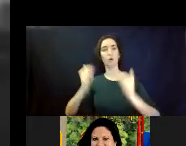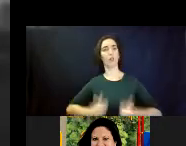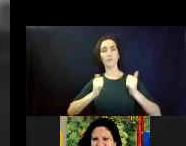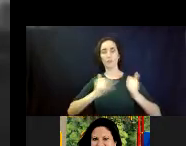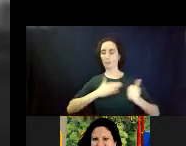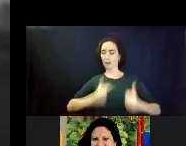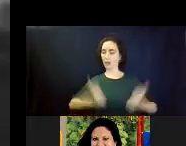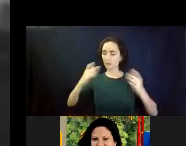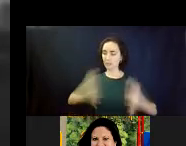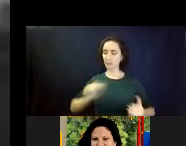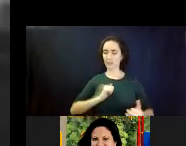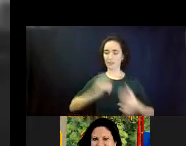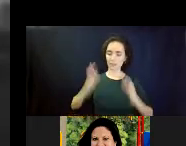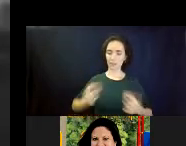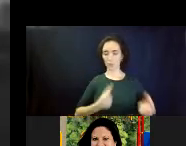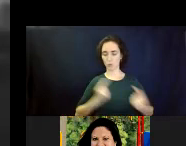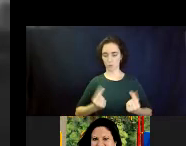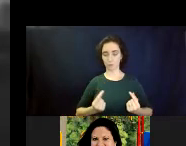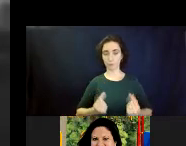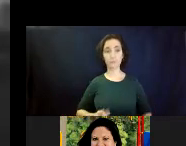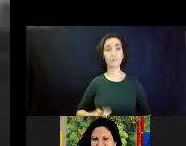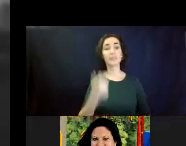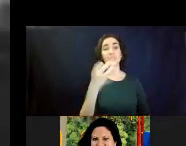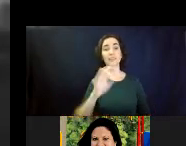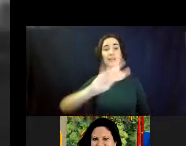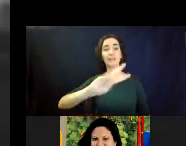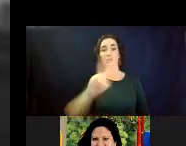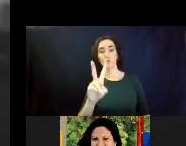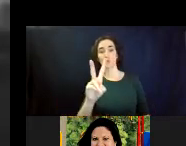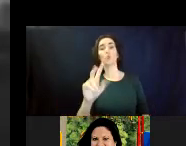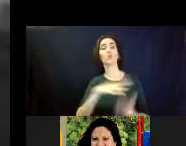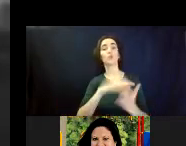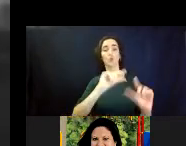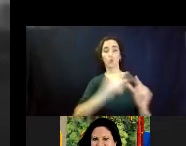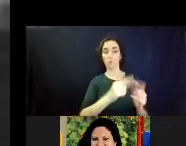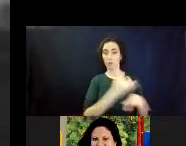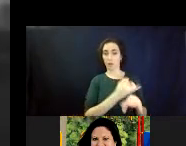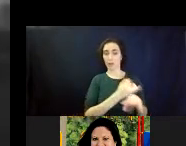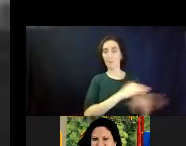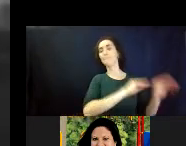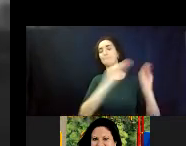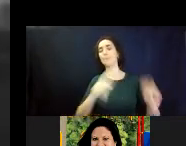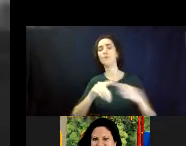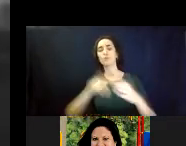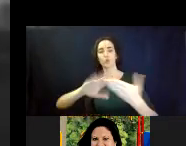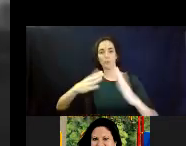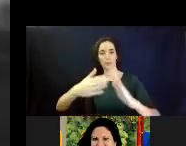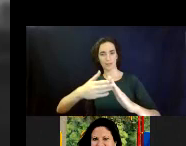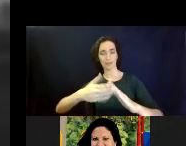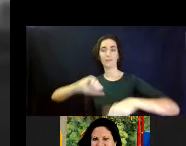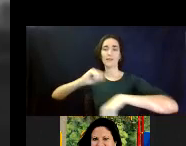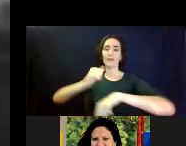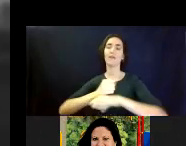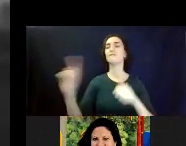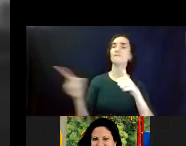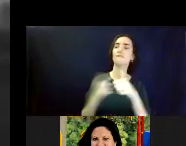life. In 1972, the student group moved from campus into the community and founded the first